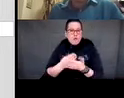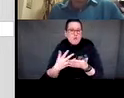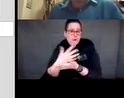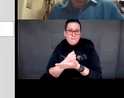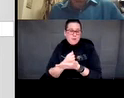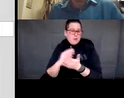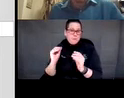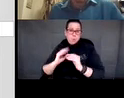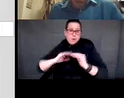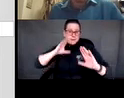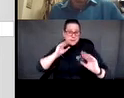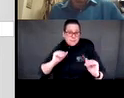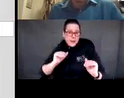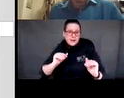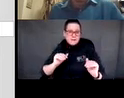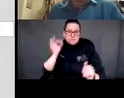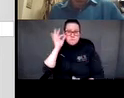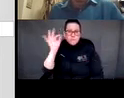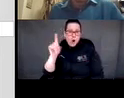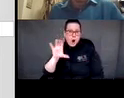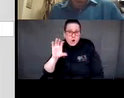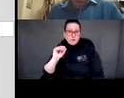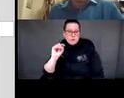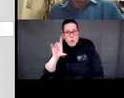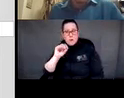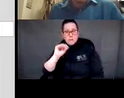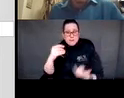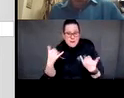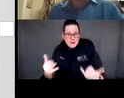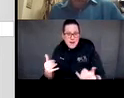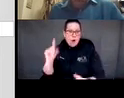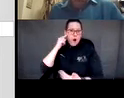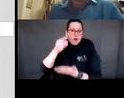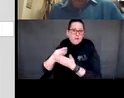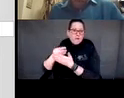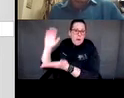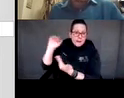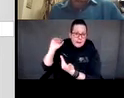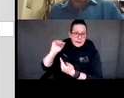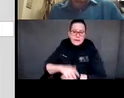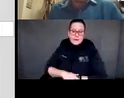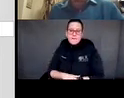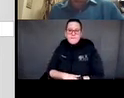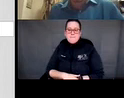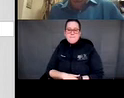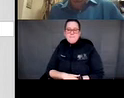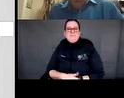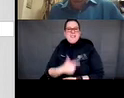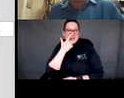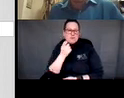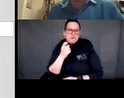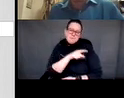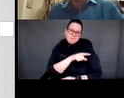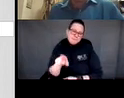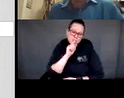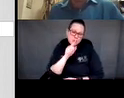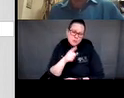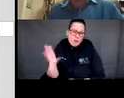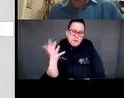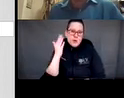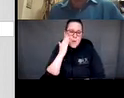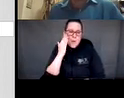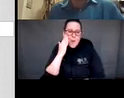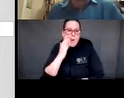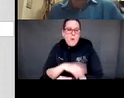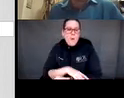budget, again, because we were close to 100%. We got the CARES Act money. And what's interesting, and again, people on this call, I'm sure know this,